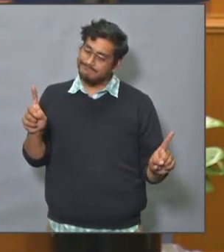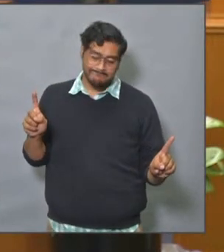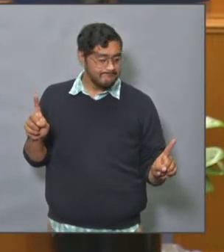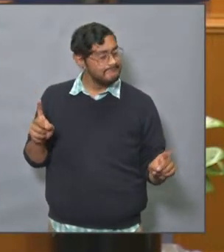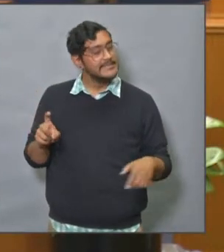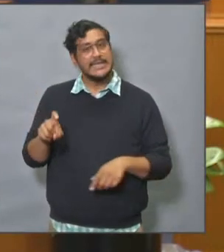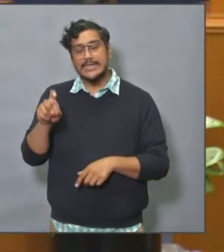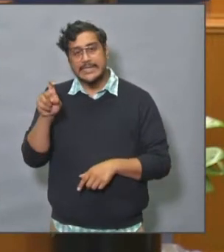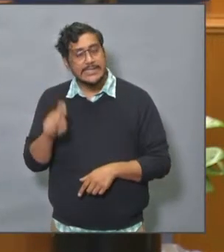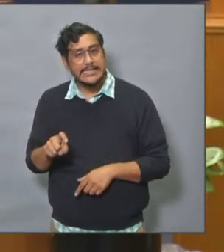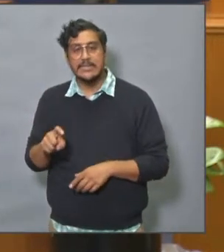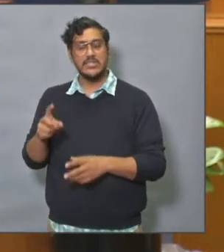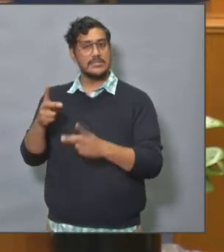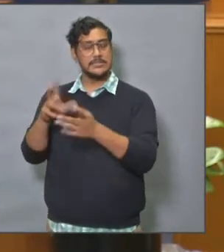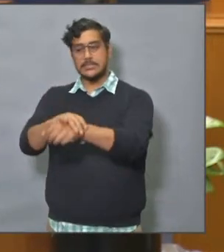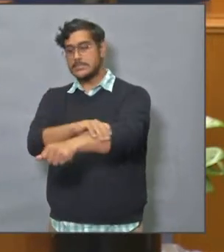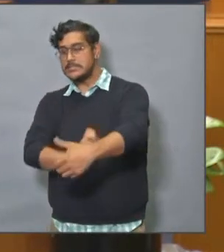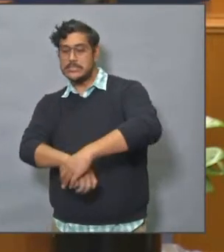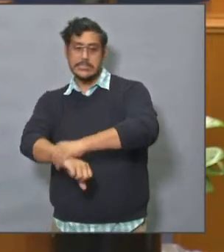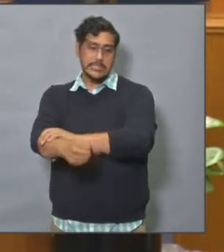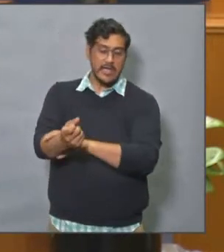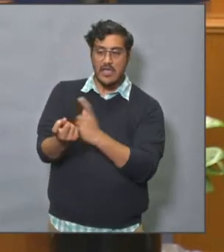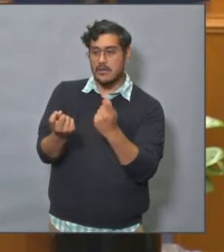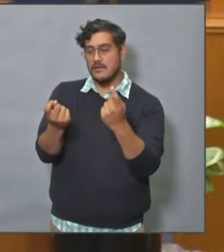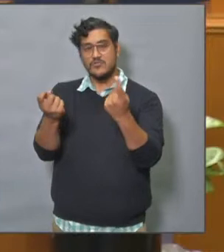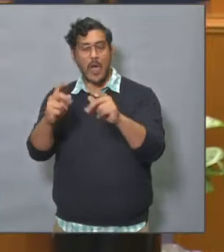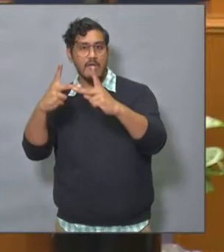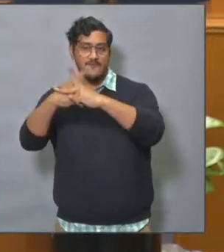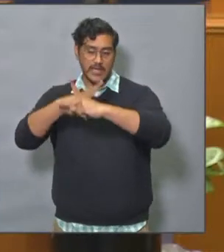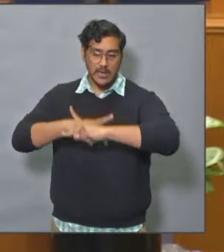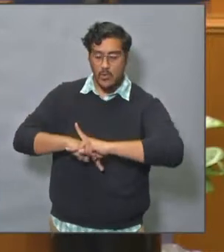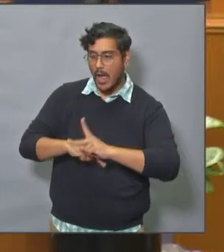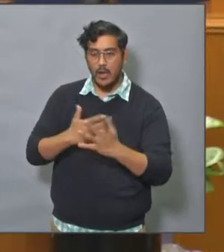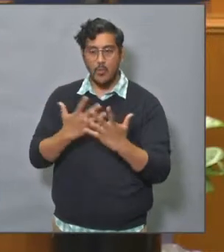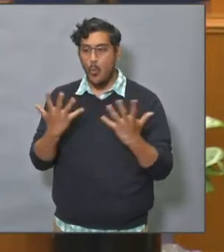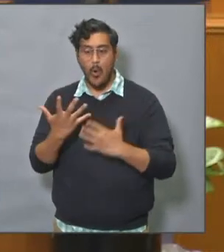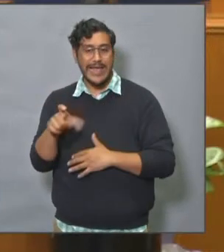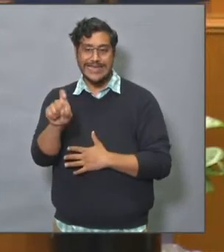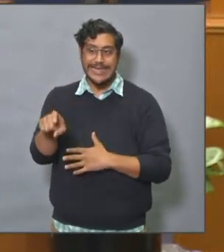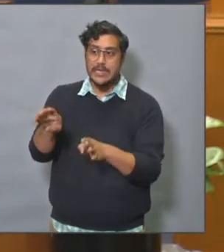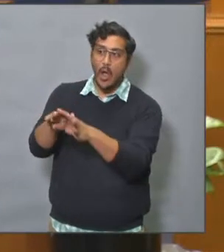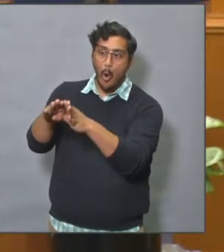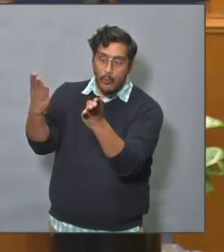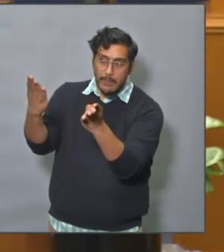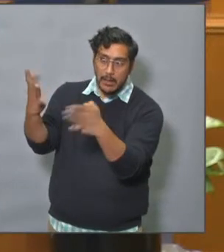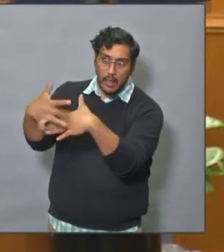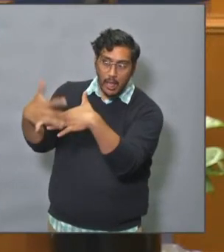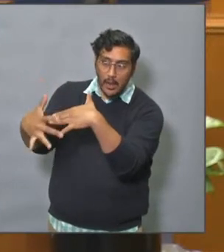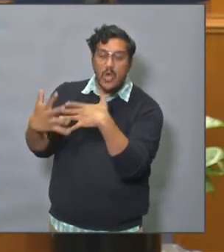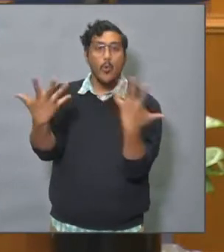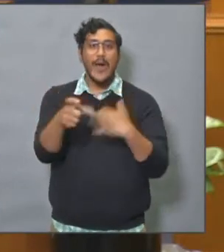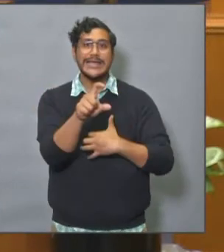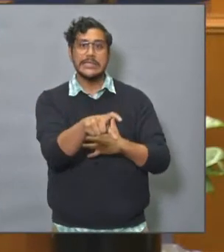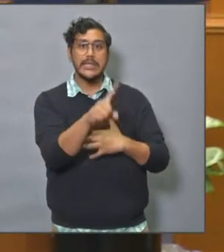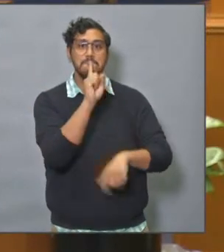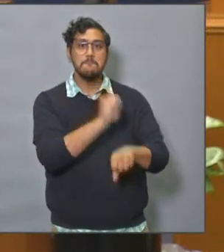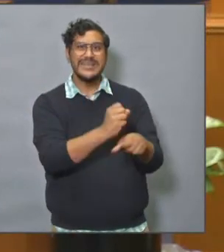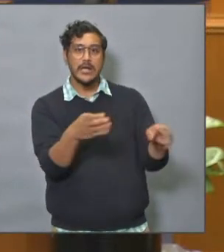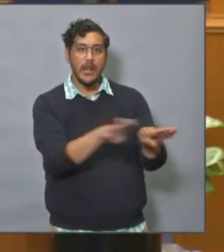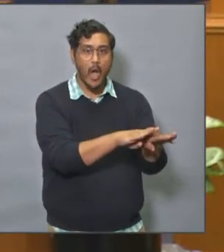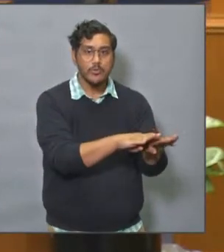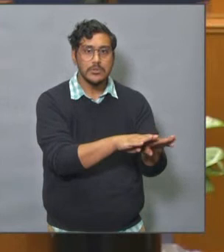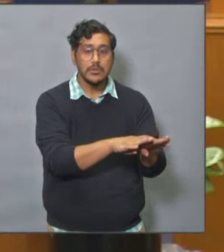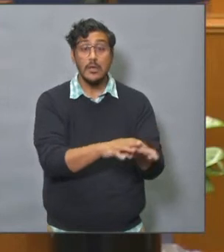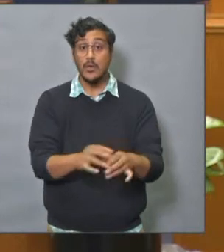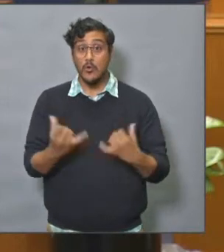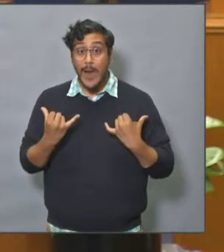toolbox around the strategies of sort of what should be open and what should be closed. I think right now it's pretty clear